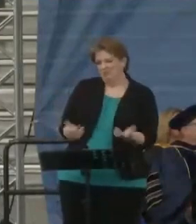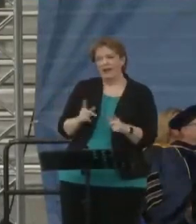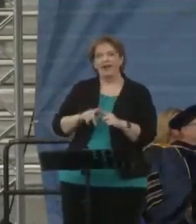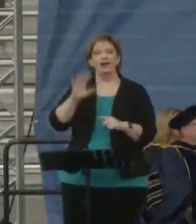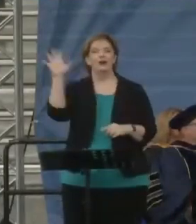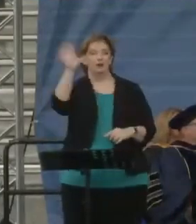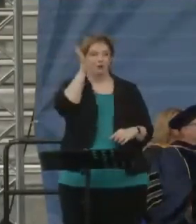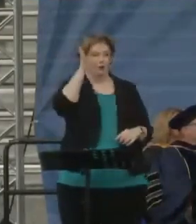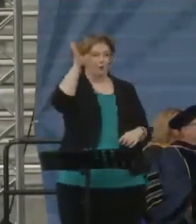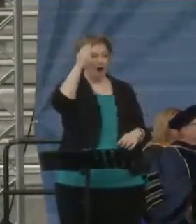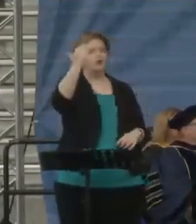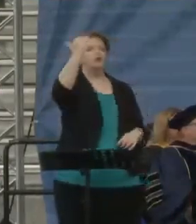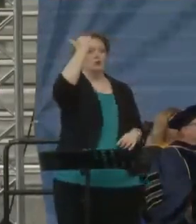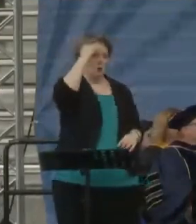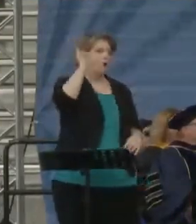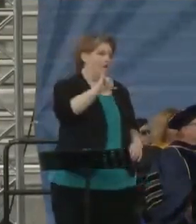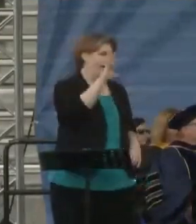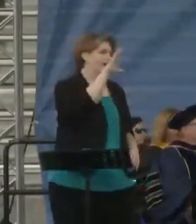to your parents.